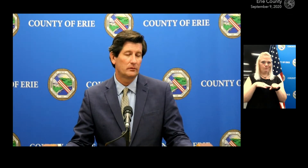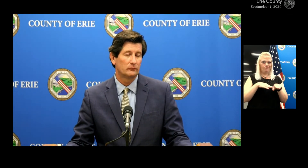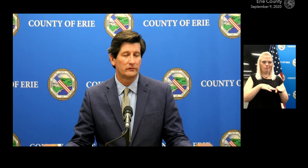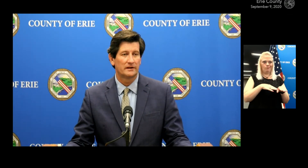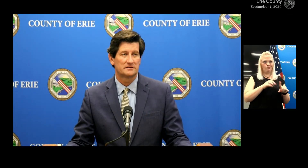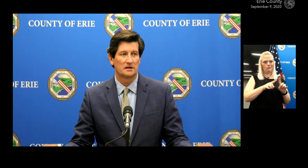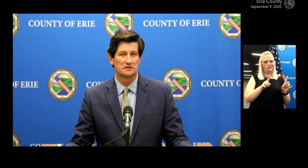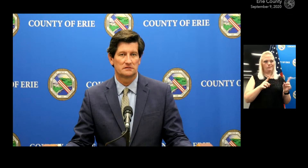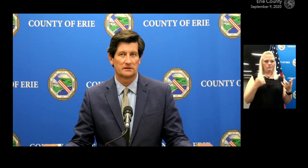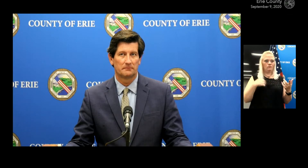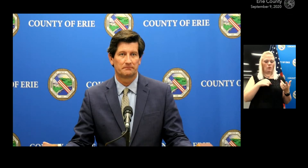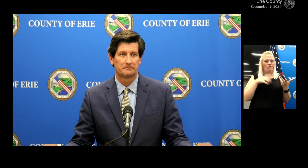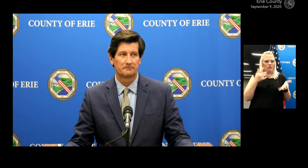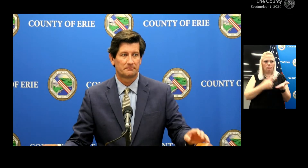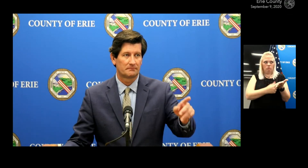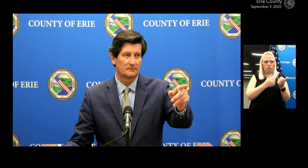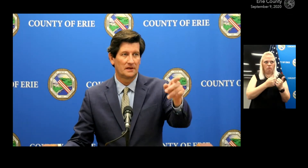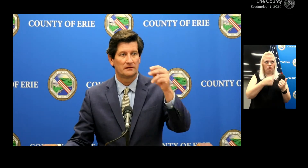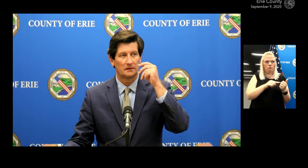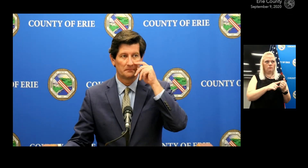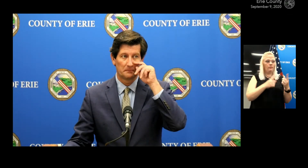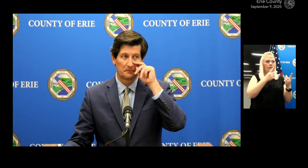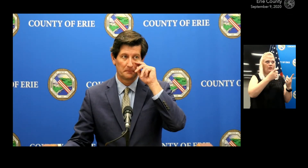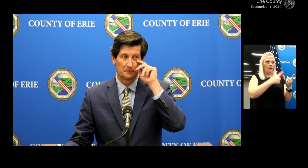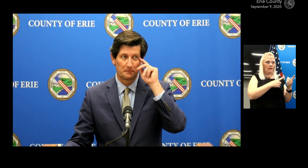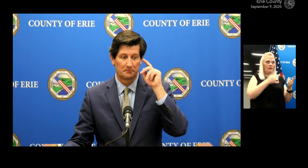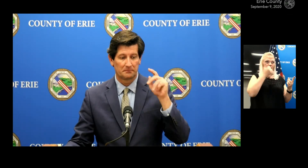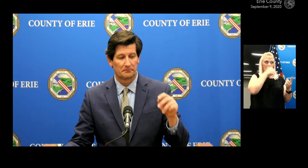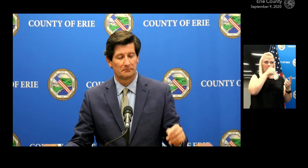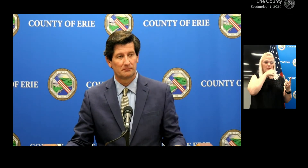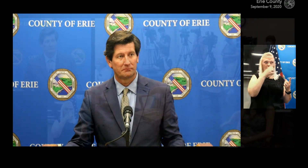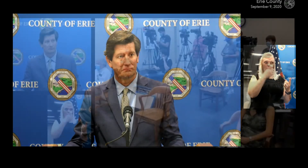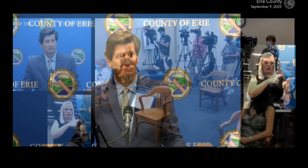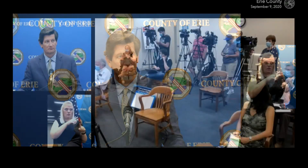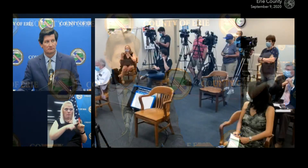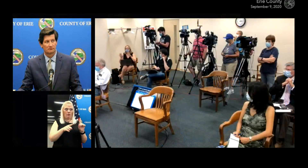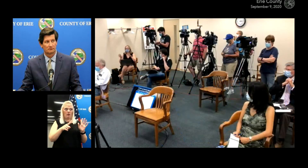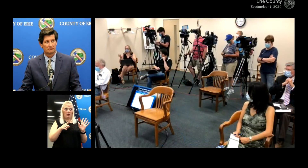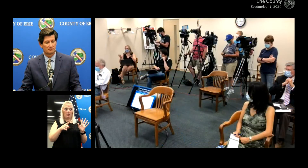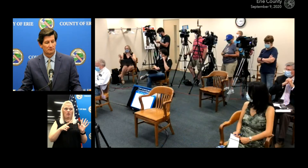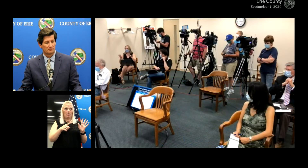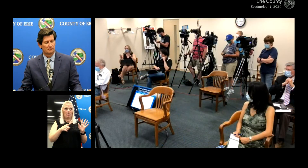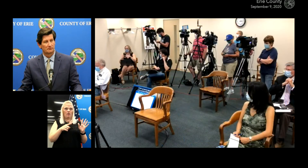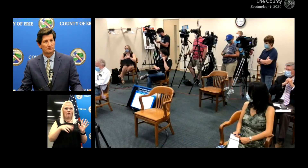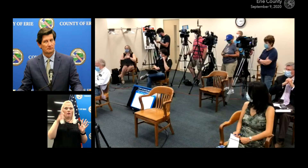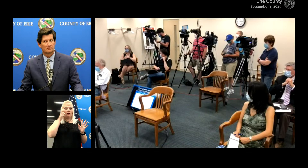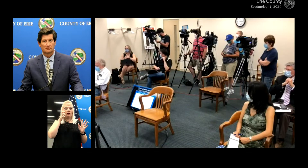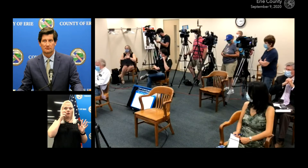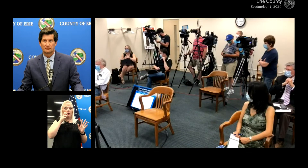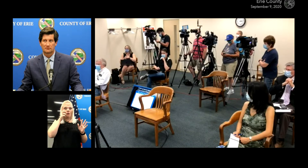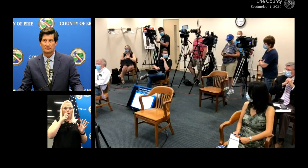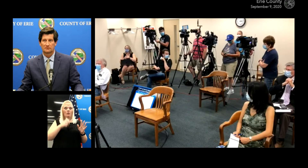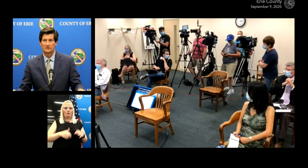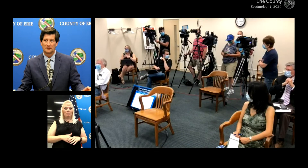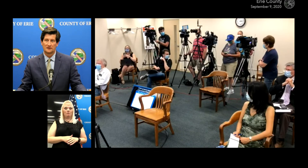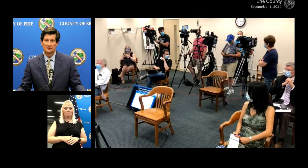Yeah, we've had discussions with them. Yes. I know this is a silly question, but it is one that's flowing into our newsroom regarding.